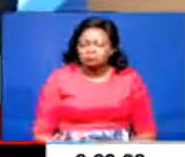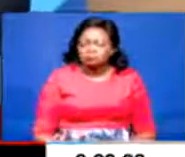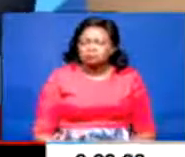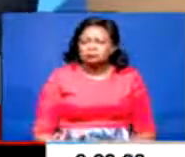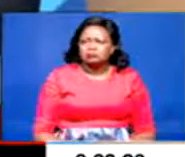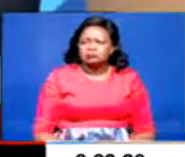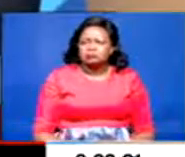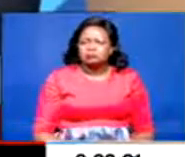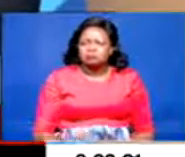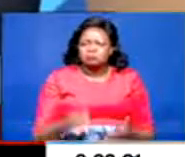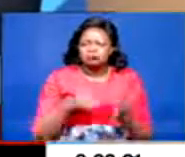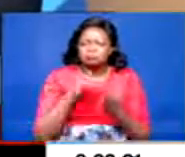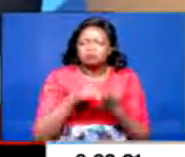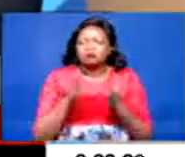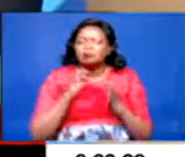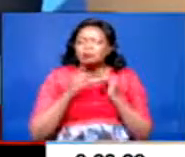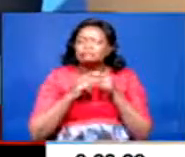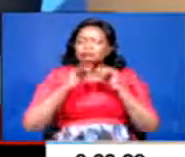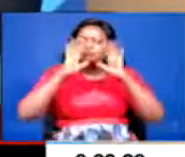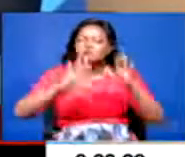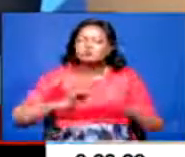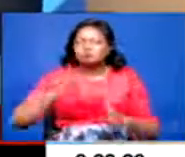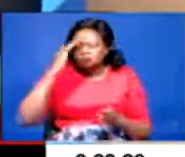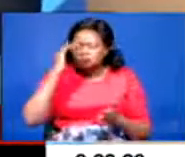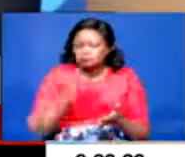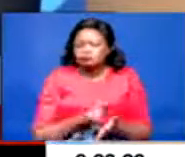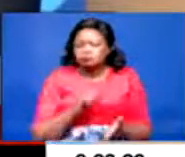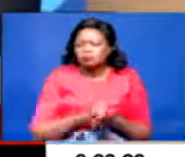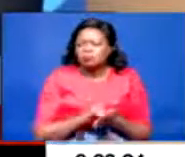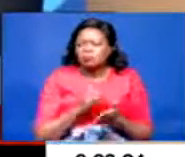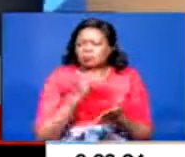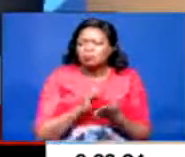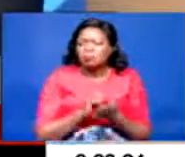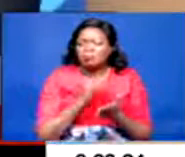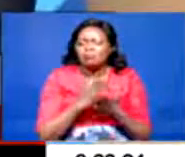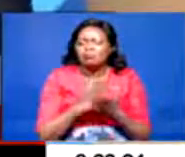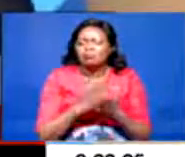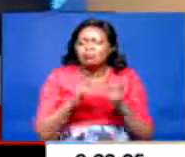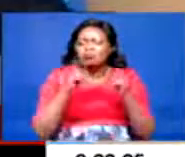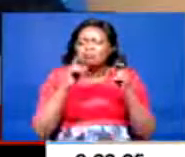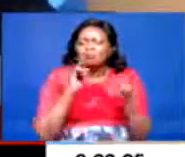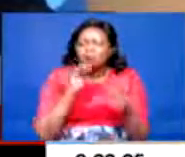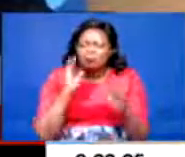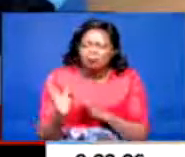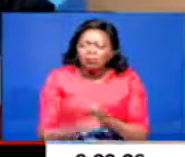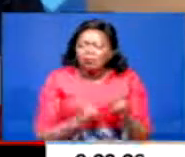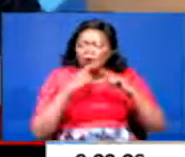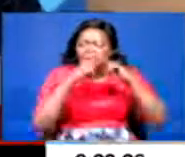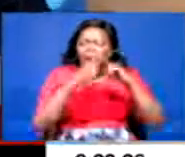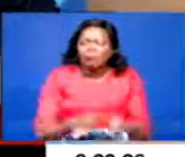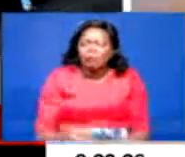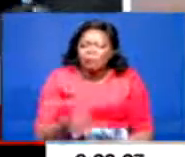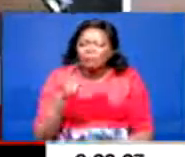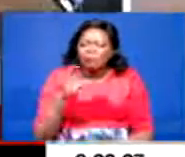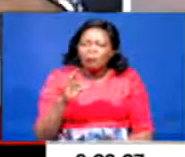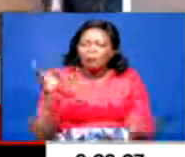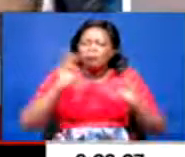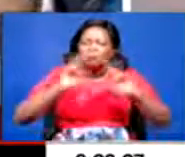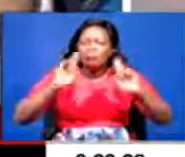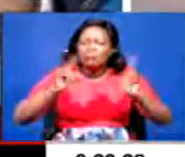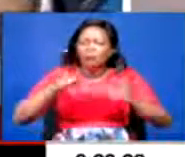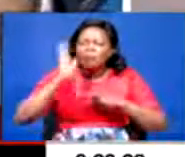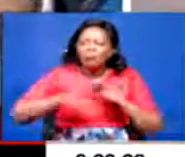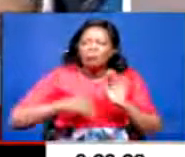election. And by the way, it is very important for me to note that, of course, as media prepares to tally, KBC has been prepared more than